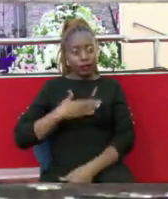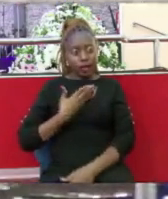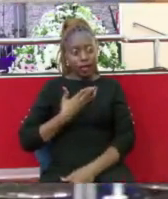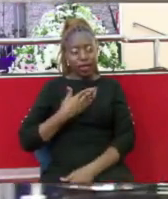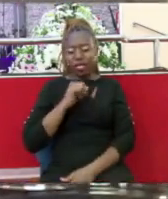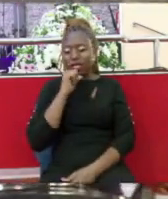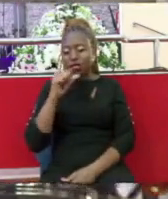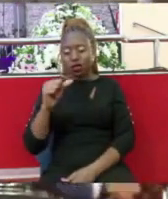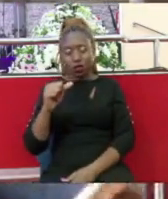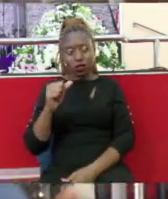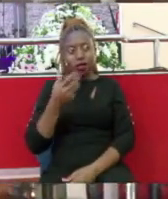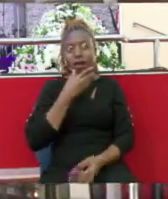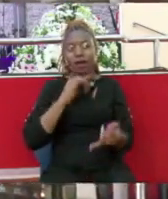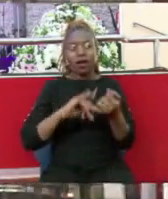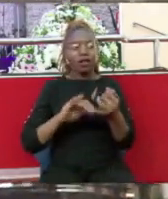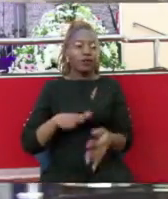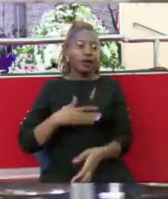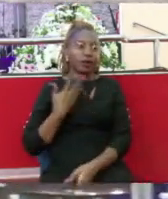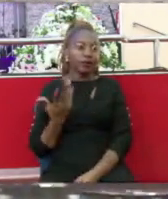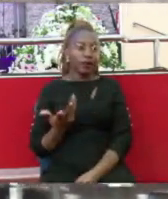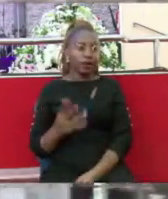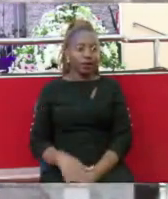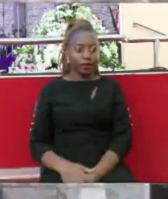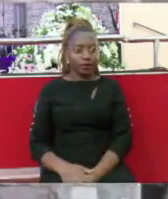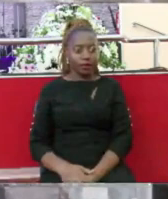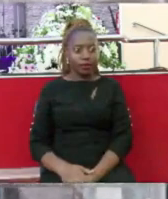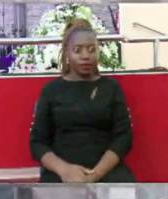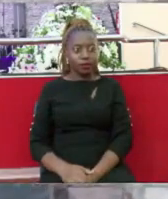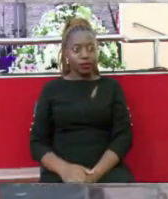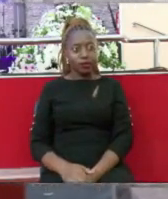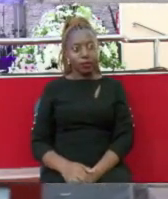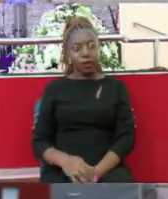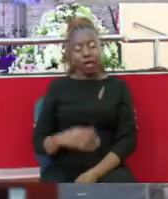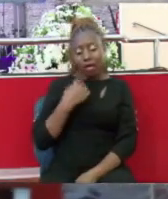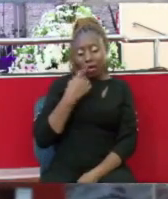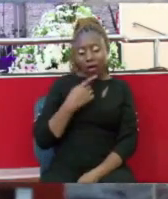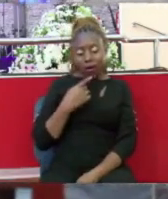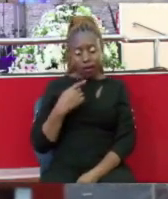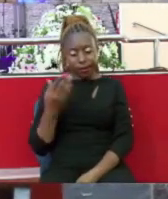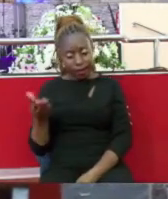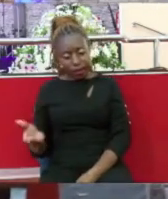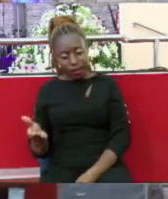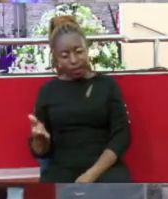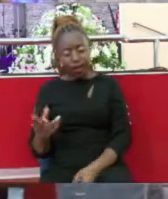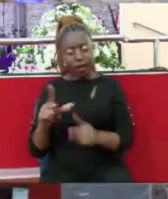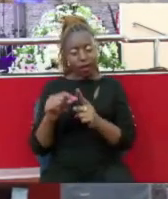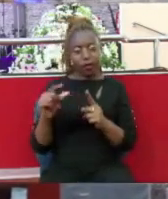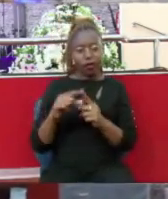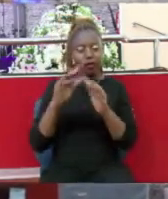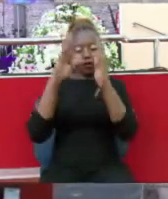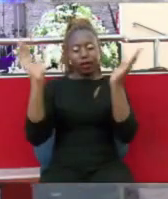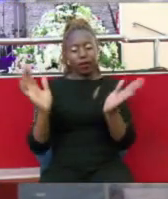who will pay for the rent? Those are the cares of this world. God is saying, surrender those